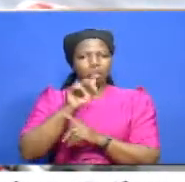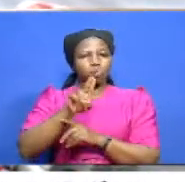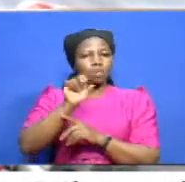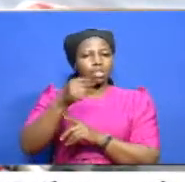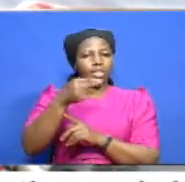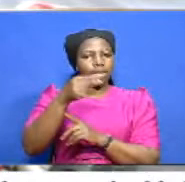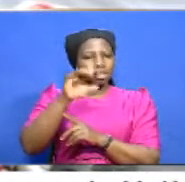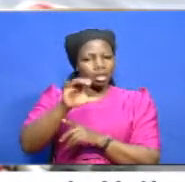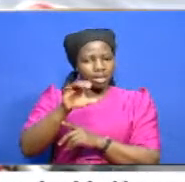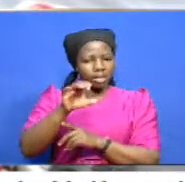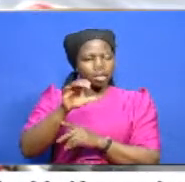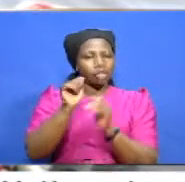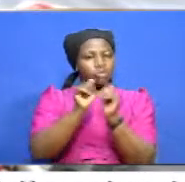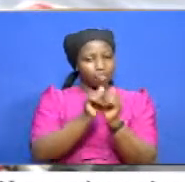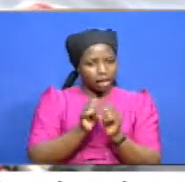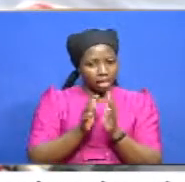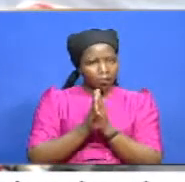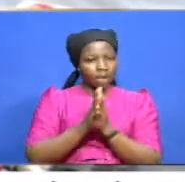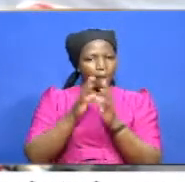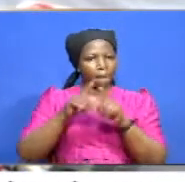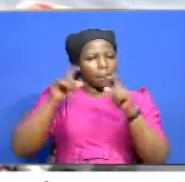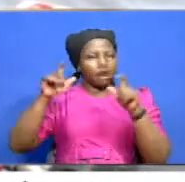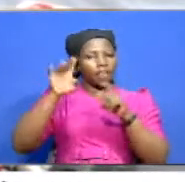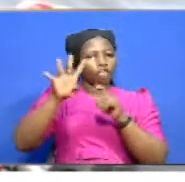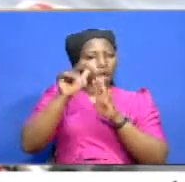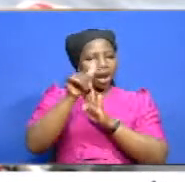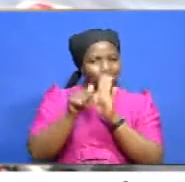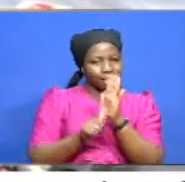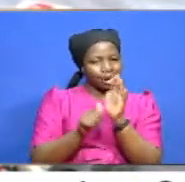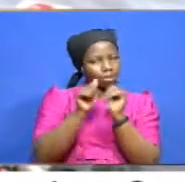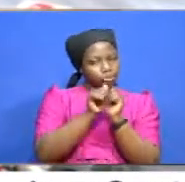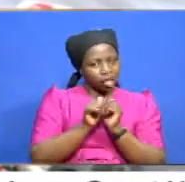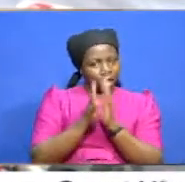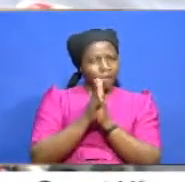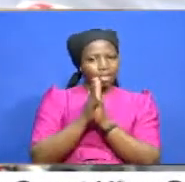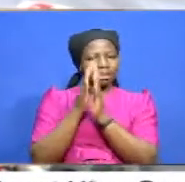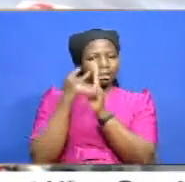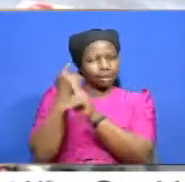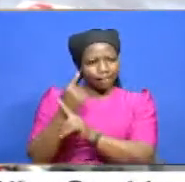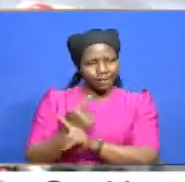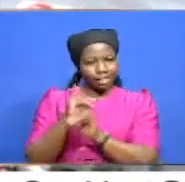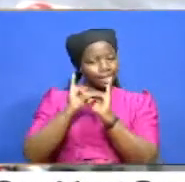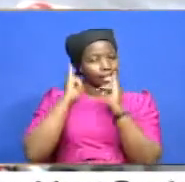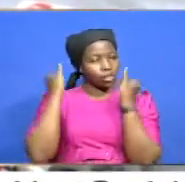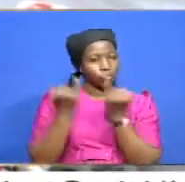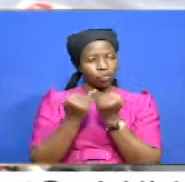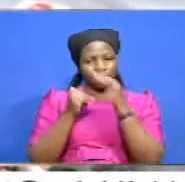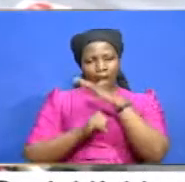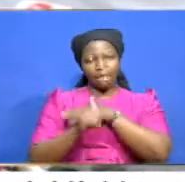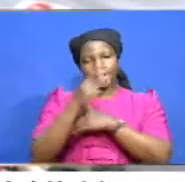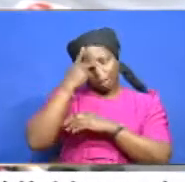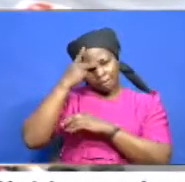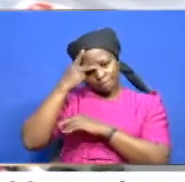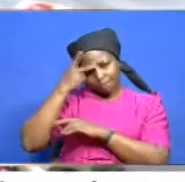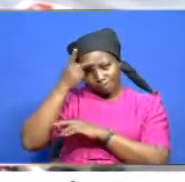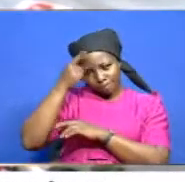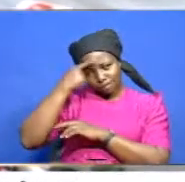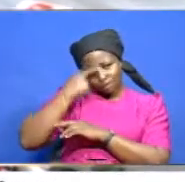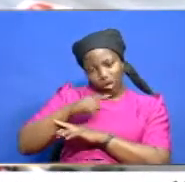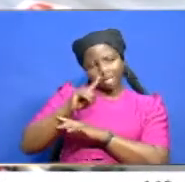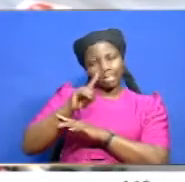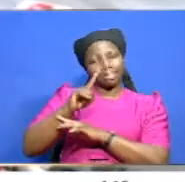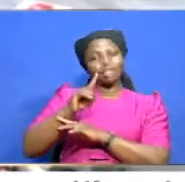coverage, and the Big Four agenda among various bodies under the policy direction of the Minister of